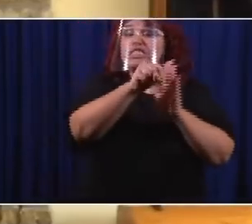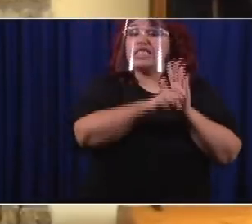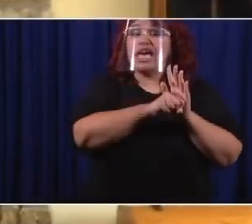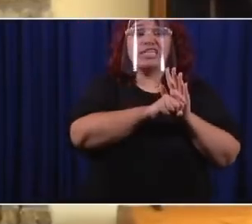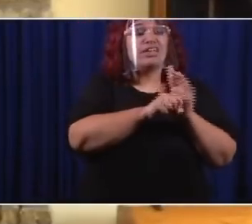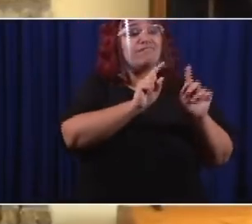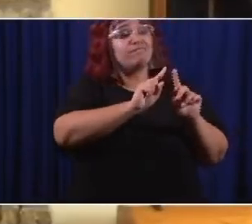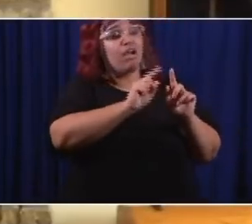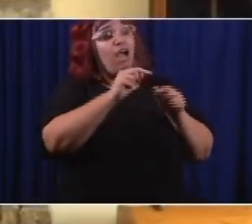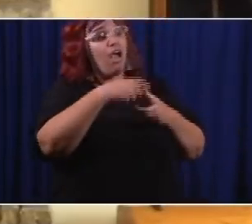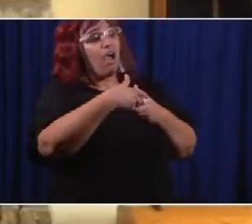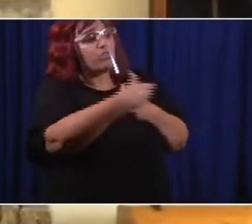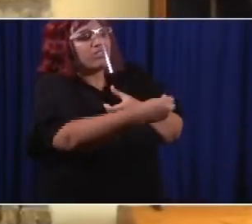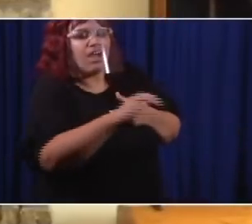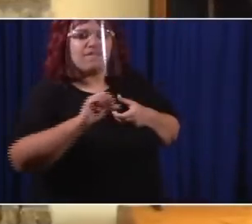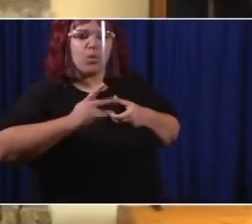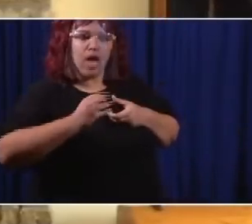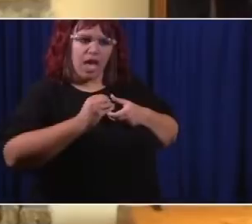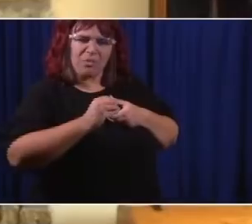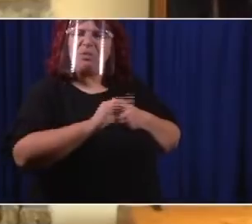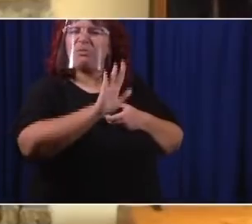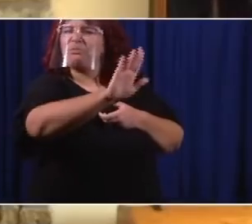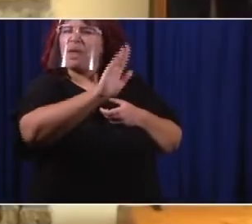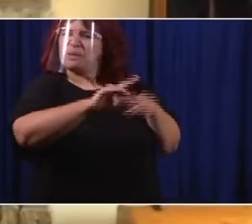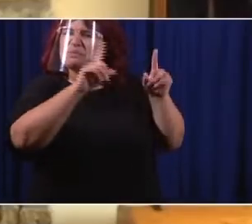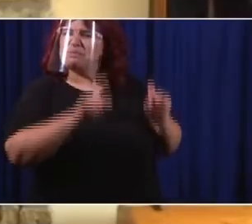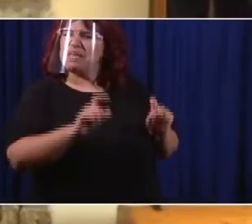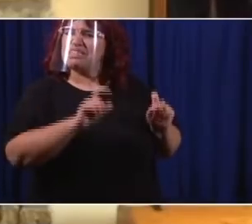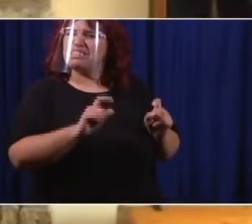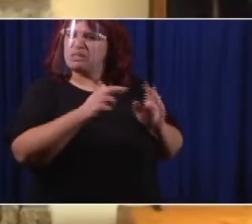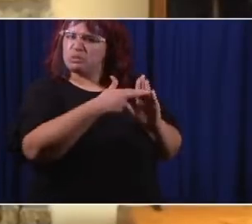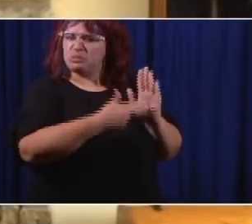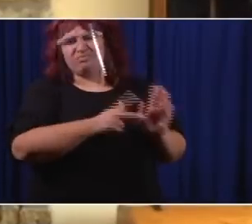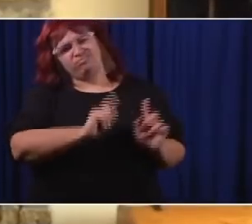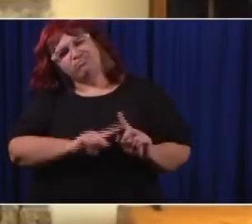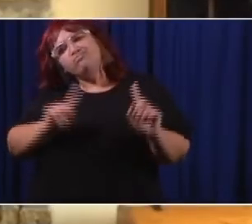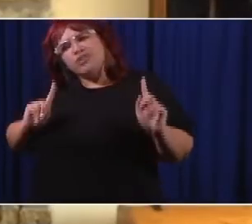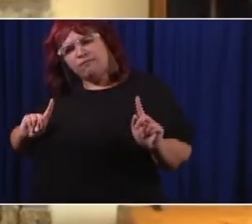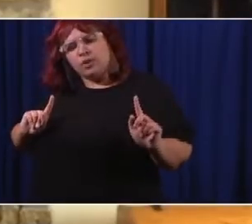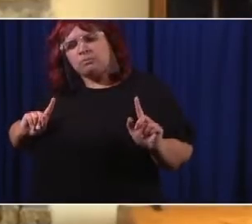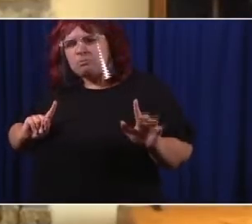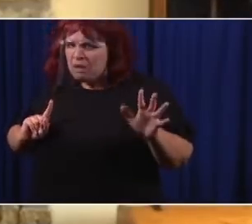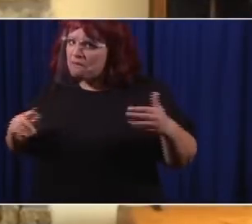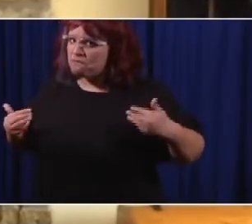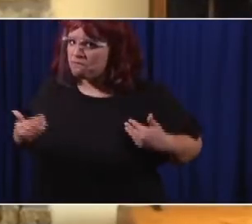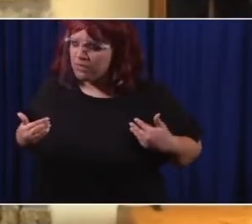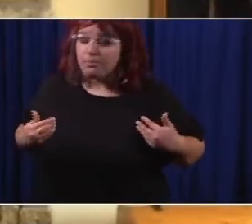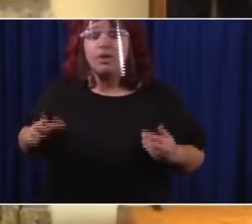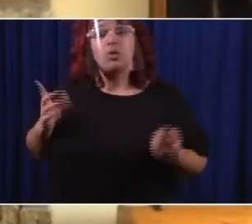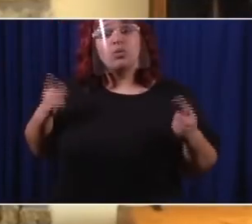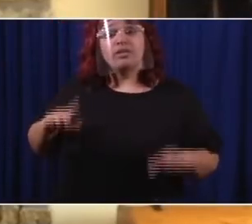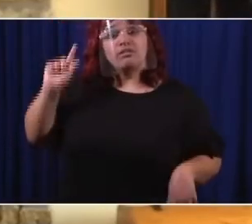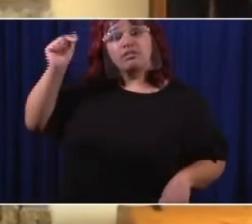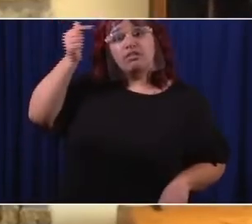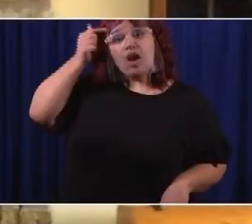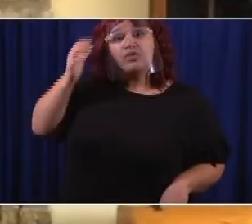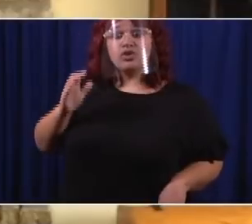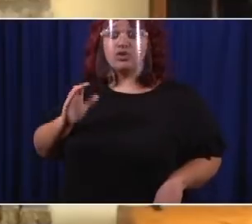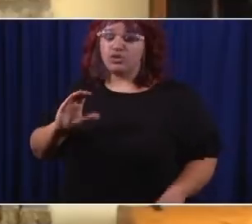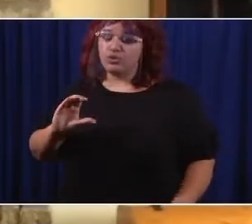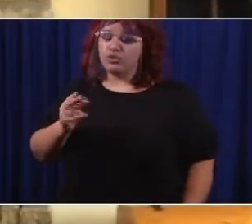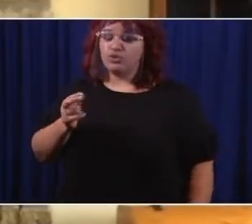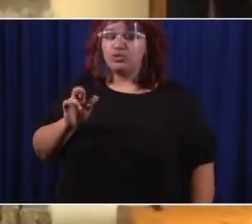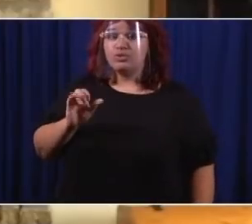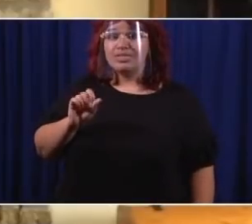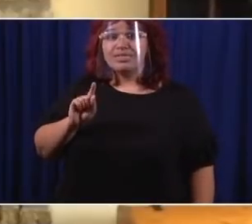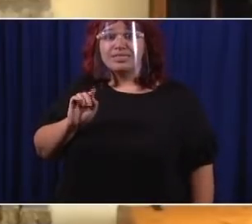in the case with the football. But the thing is that Governor Christie, when he was speaking, he said that testing